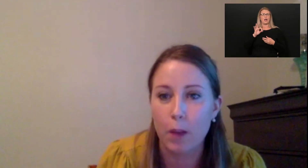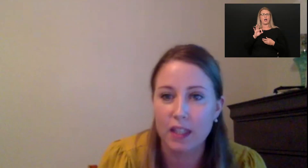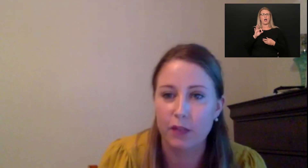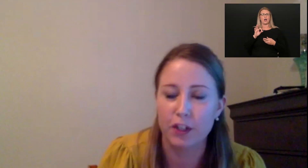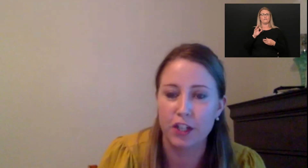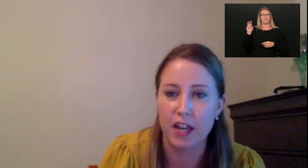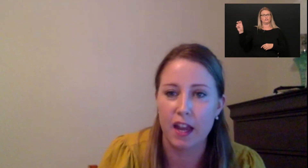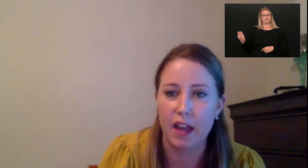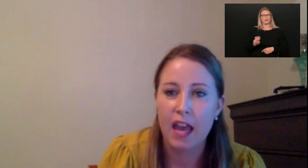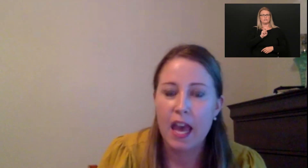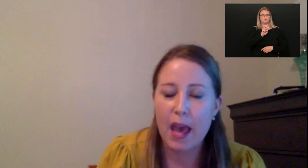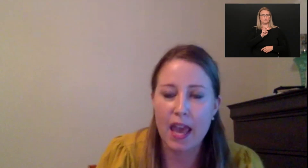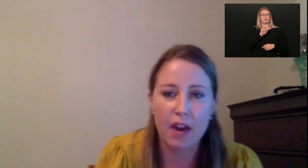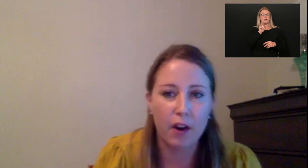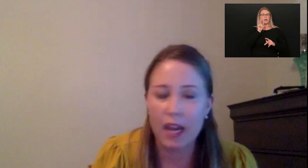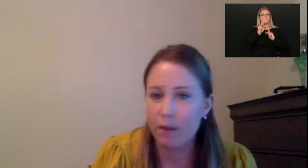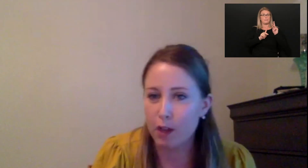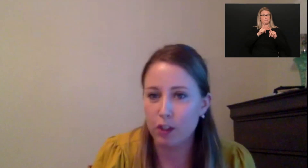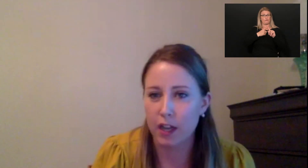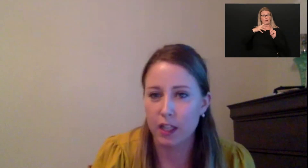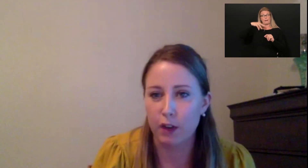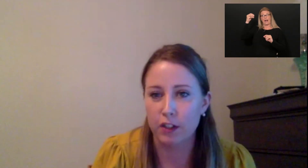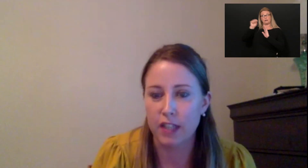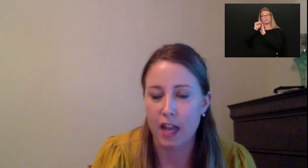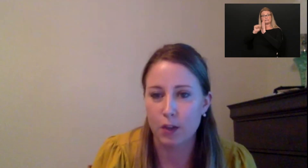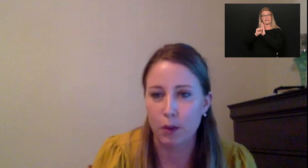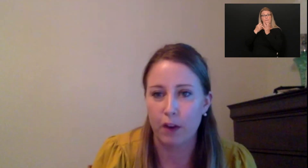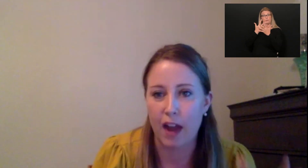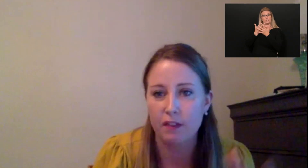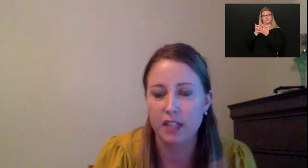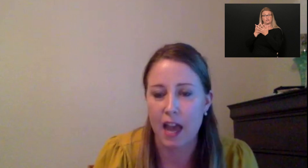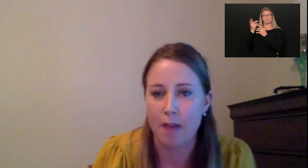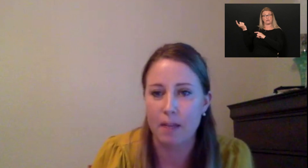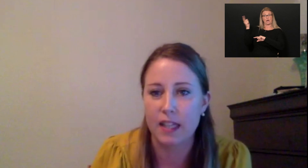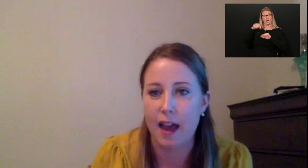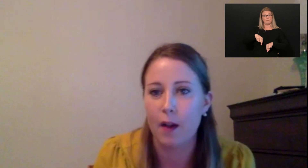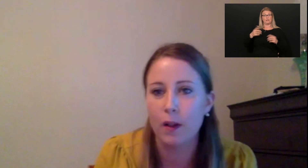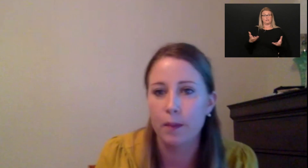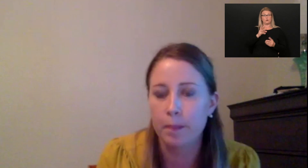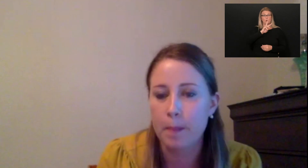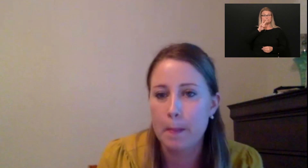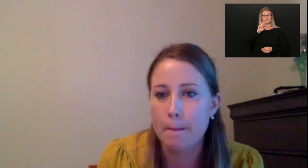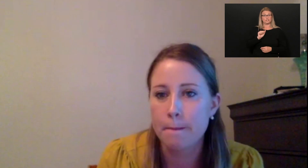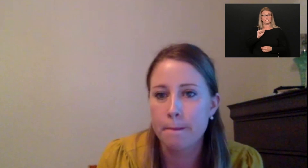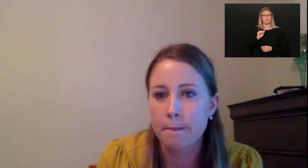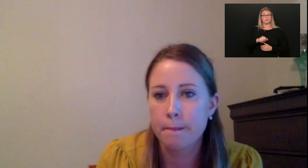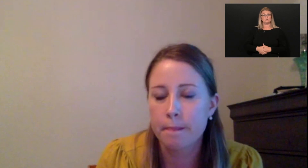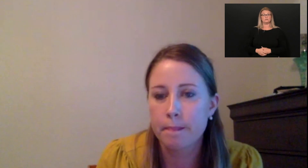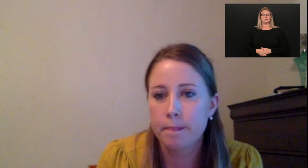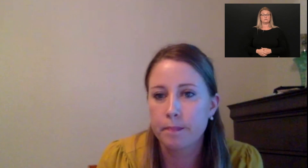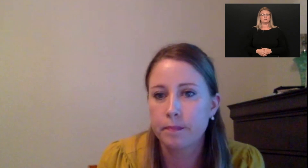prisoners to West Virginia? And are any of those transfers scheduled for FCI McDowell?